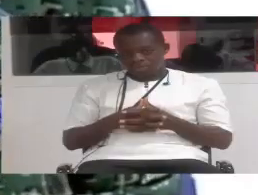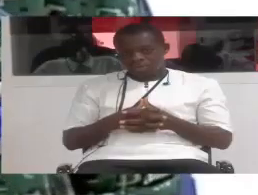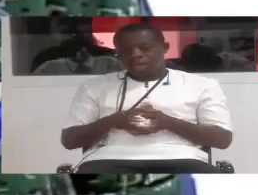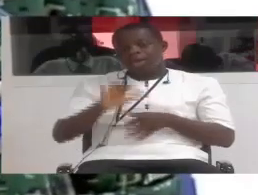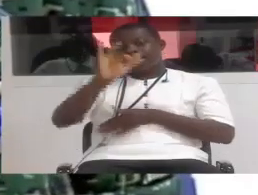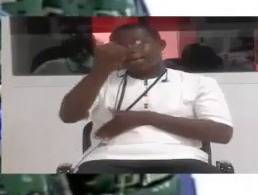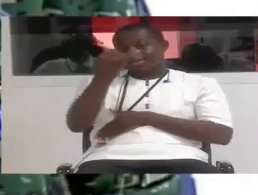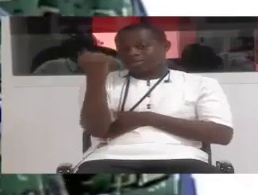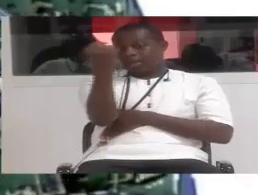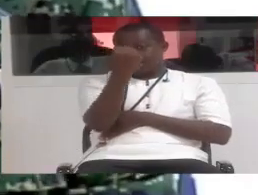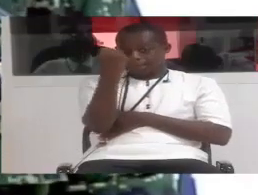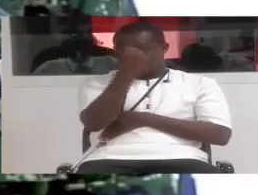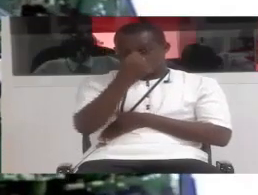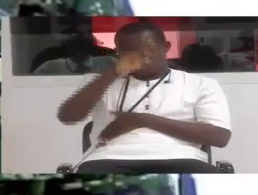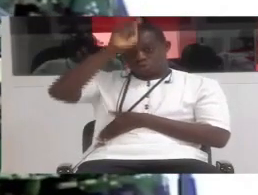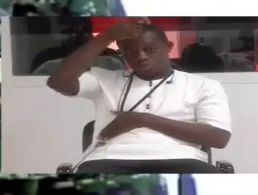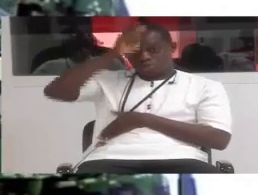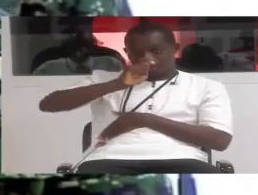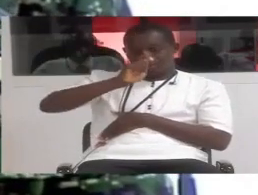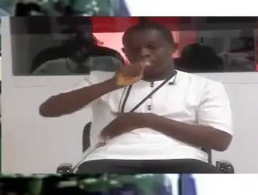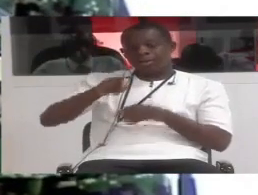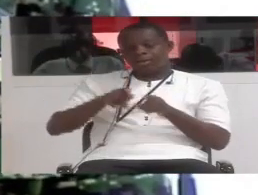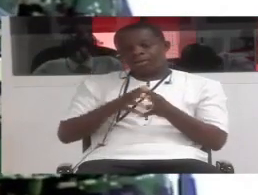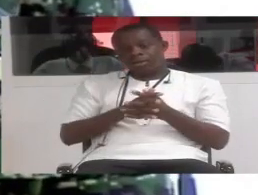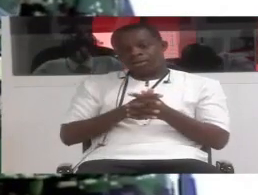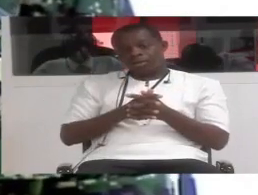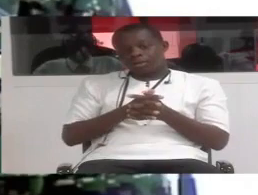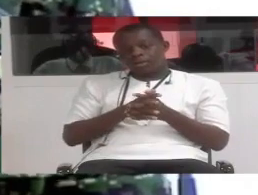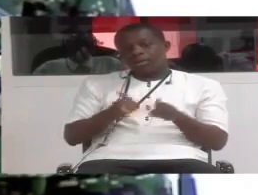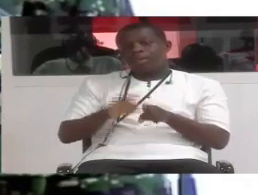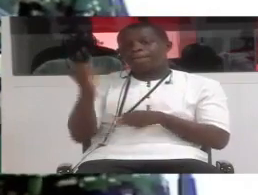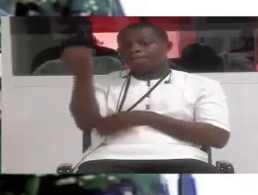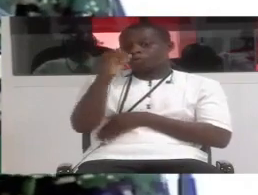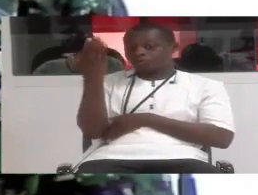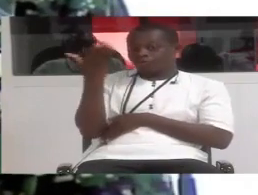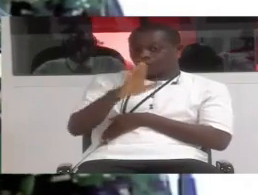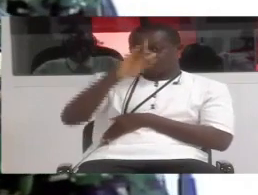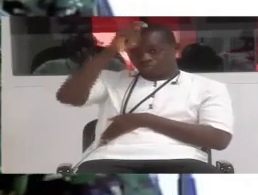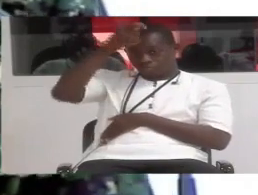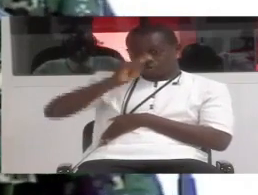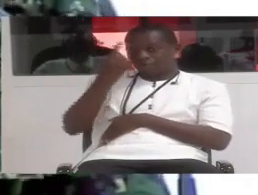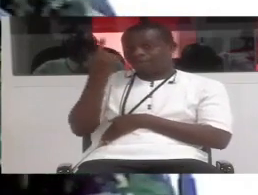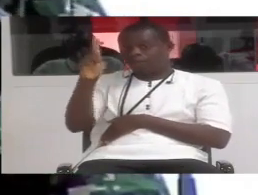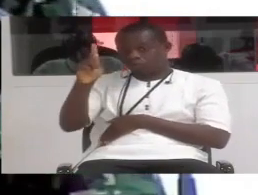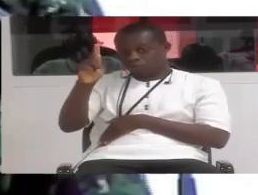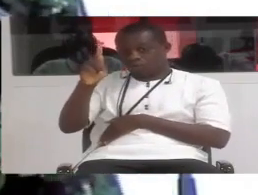Wa ndax té police yi. Yes, because si police bi lañ jogé ñu toxal len state house.